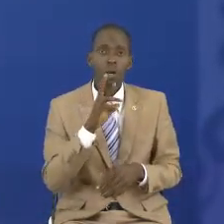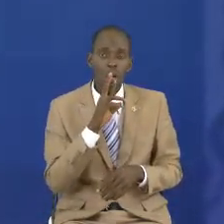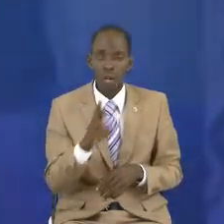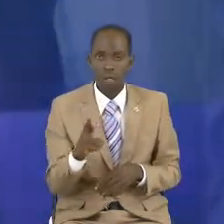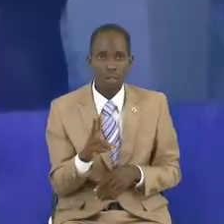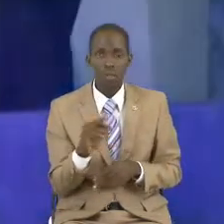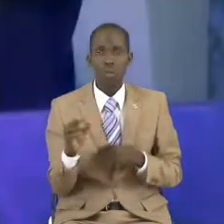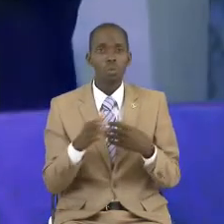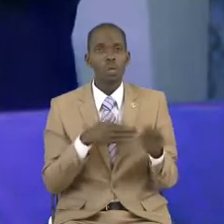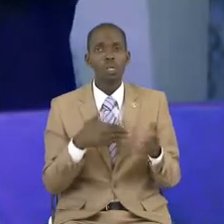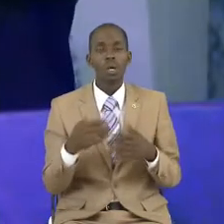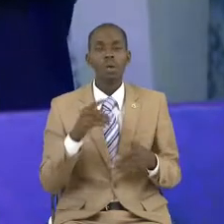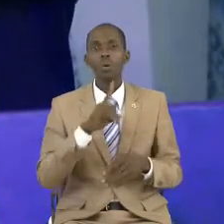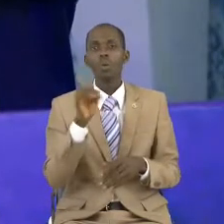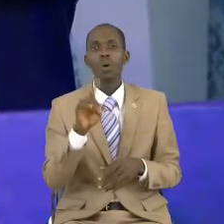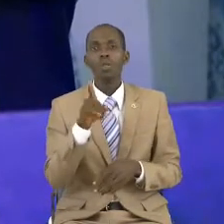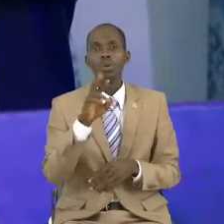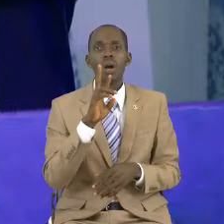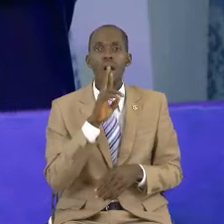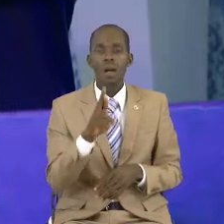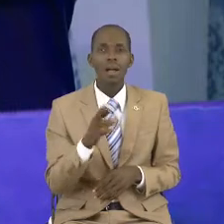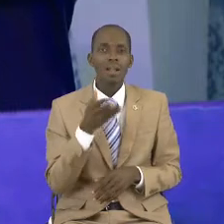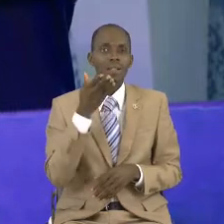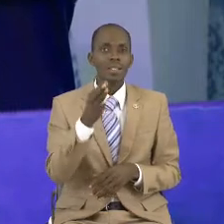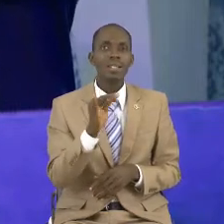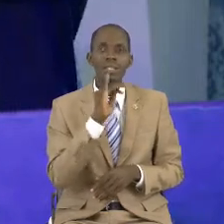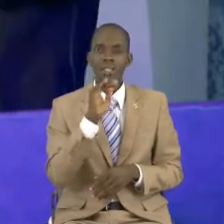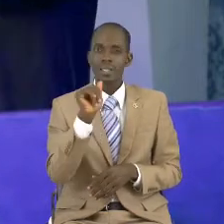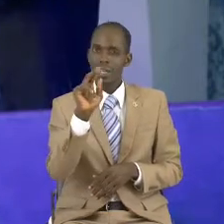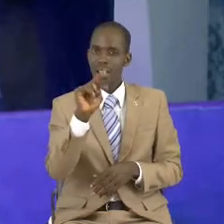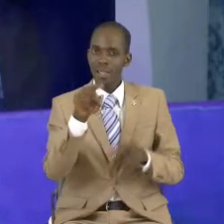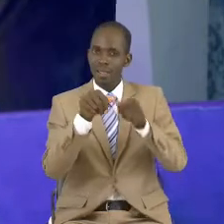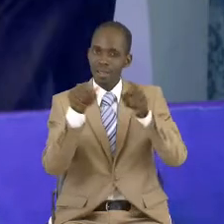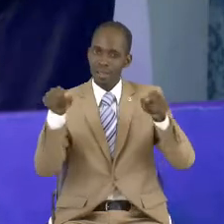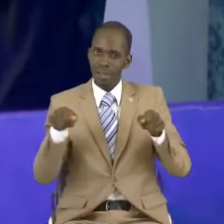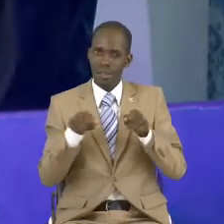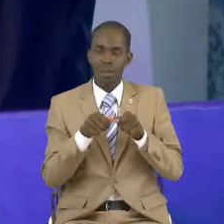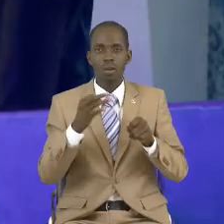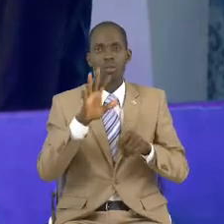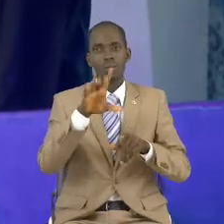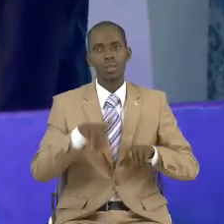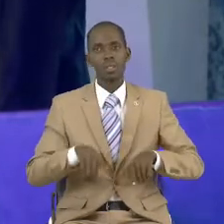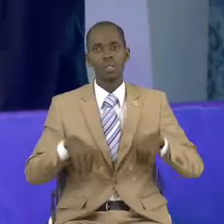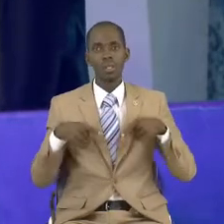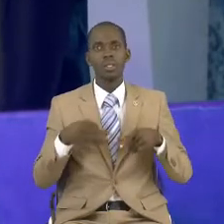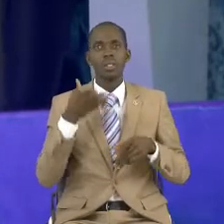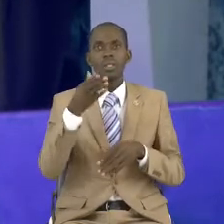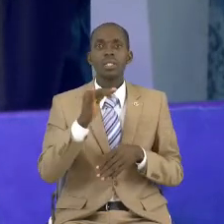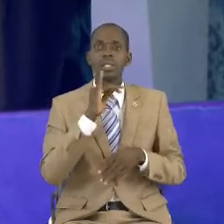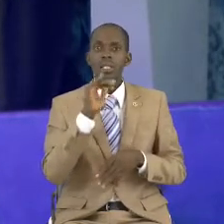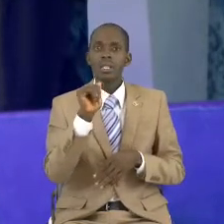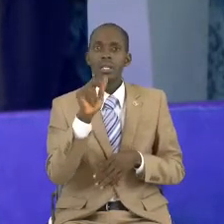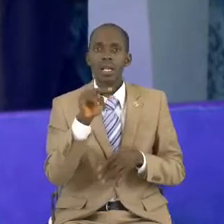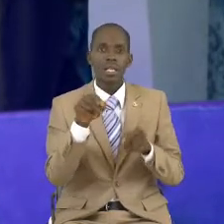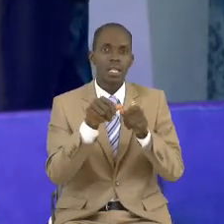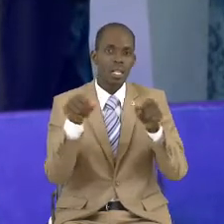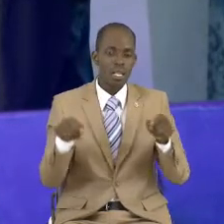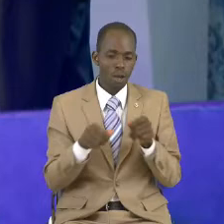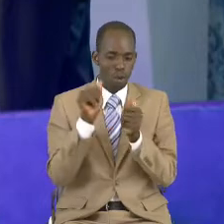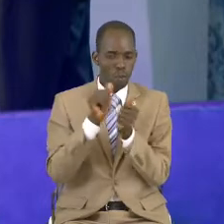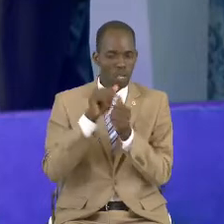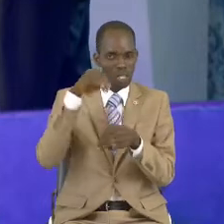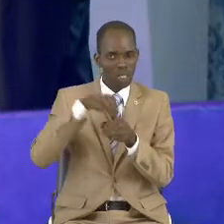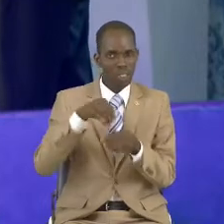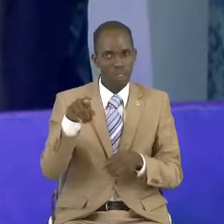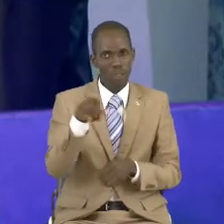you are the reason area of your life there is an area within you there is